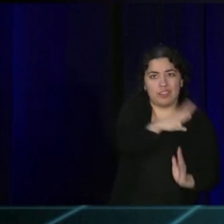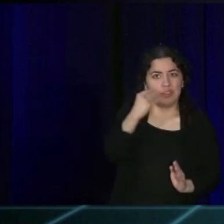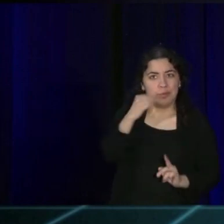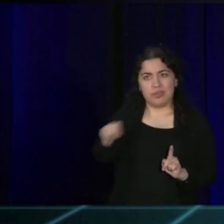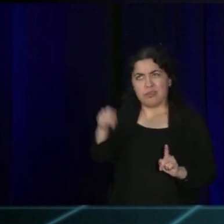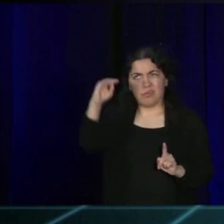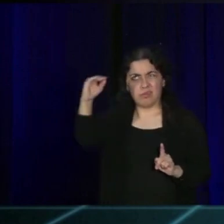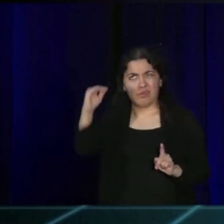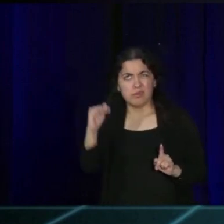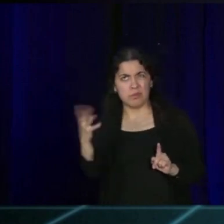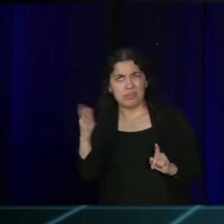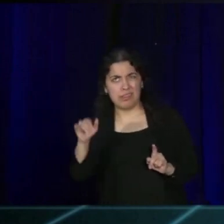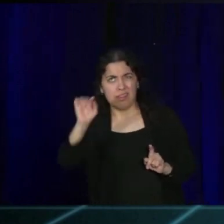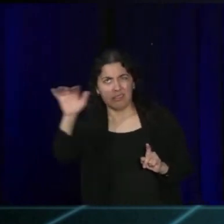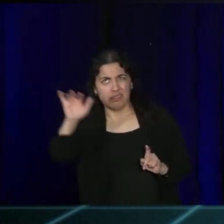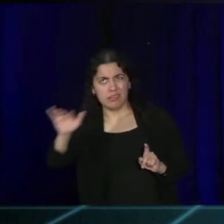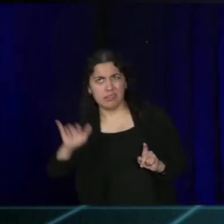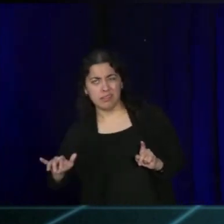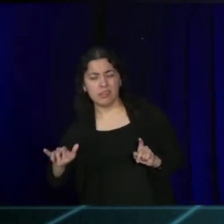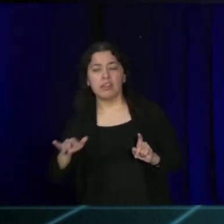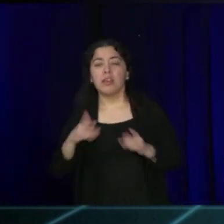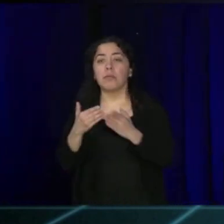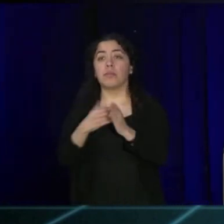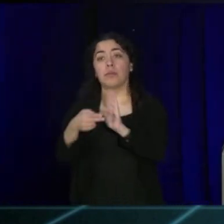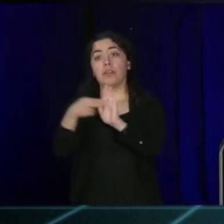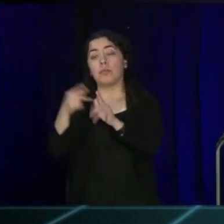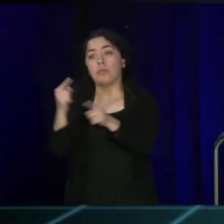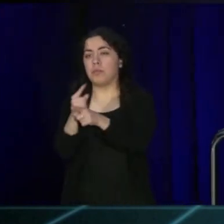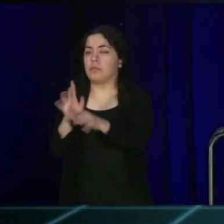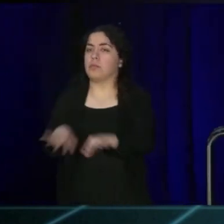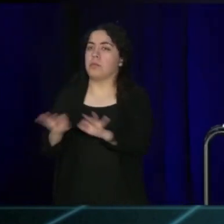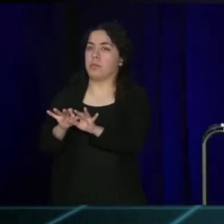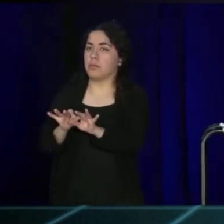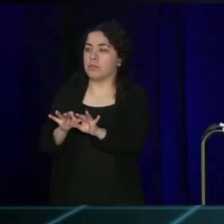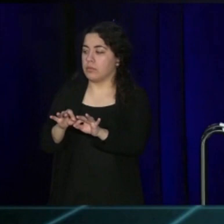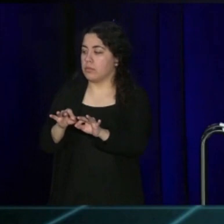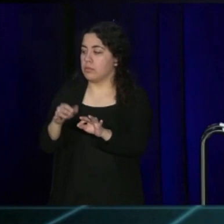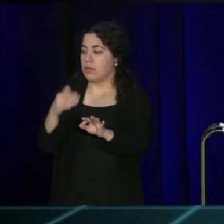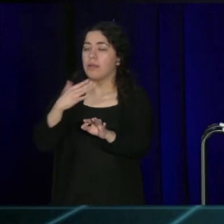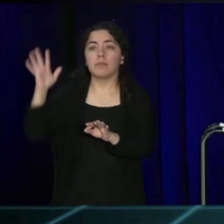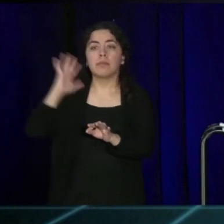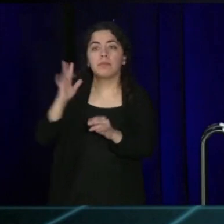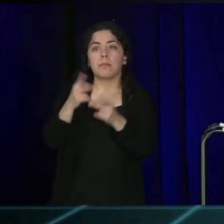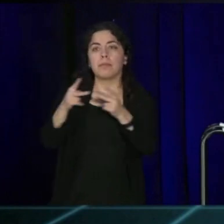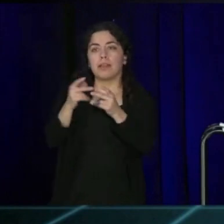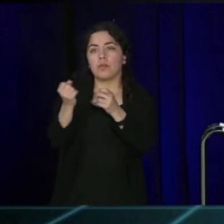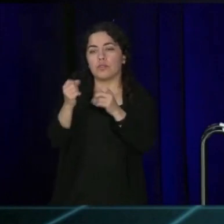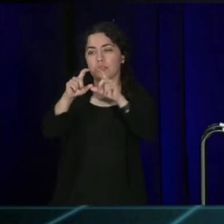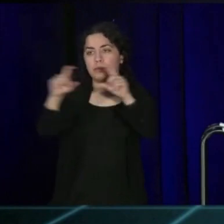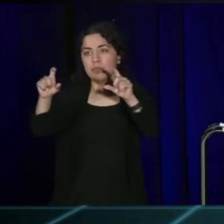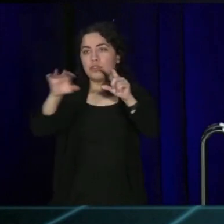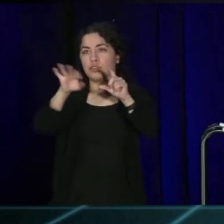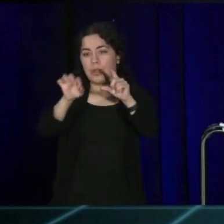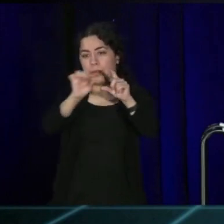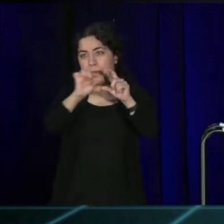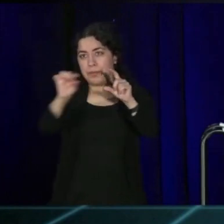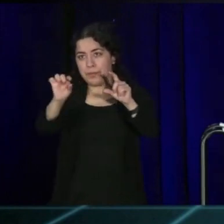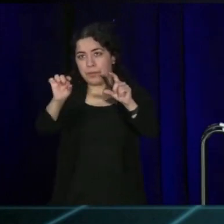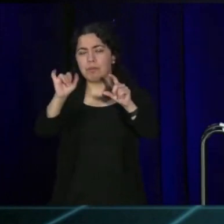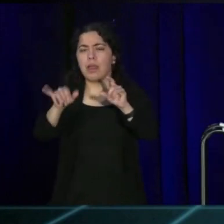inputs properly. Our sign-up from before used placeholders to describe inputs. Well, this is a very common practice, and you